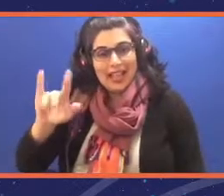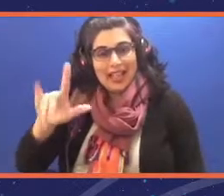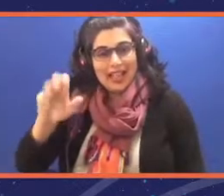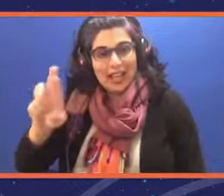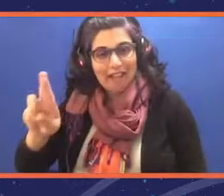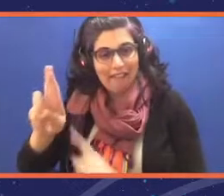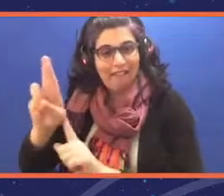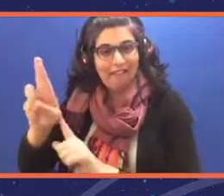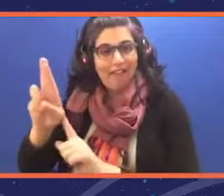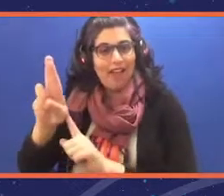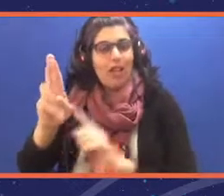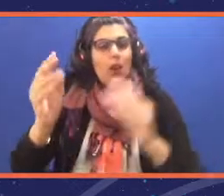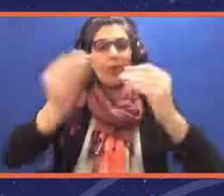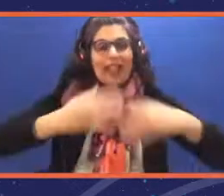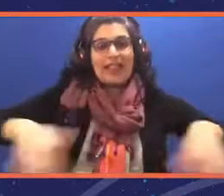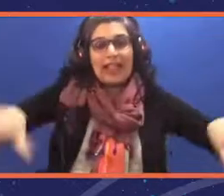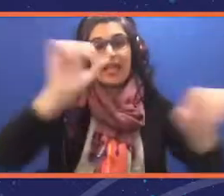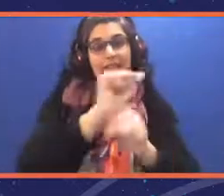land and labor acknowledgement.